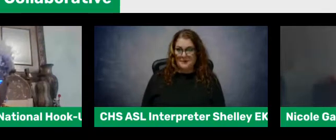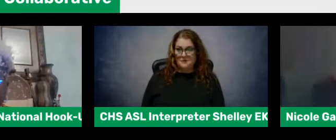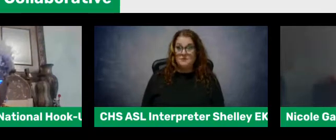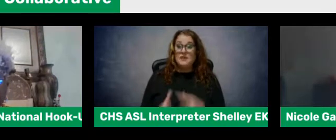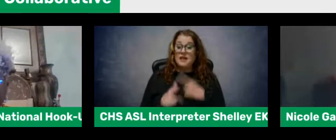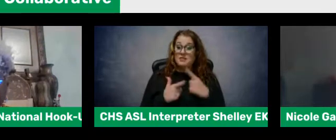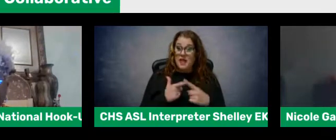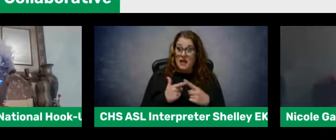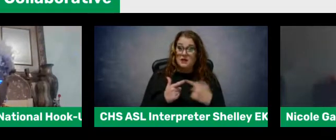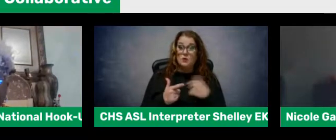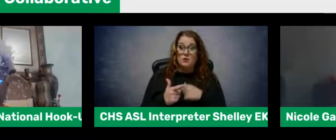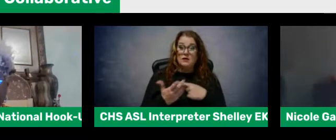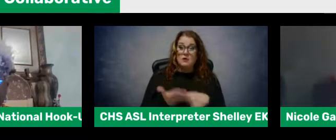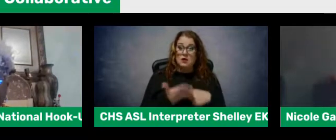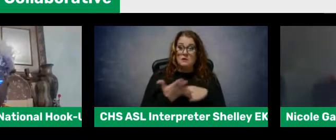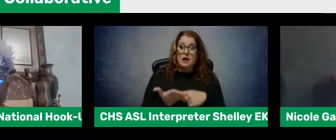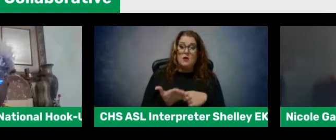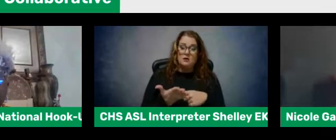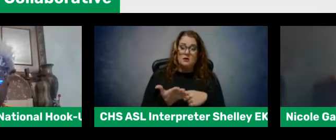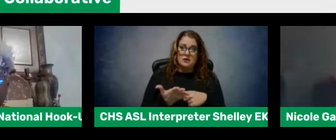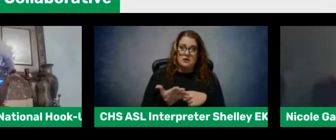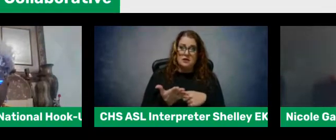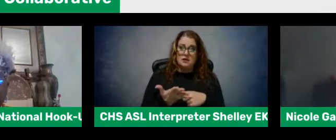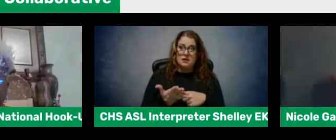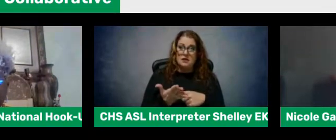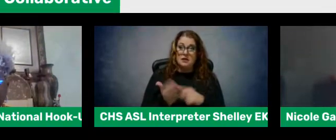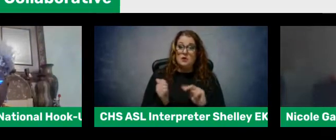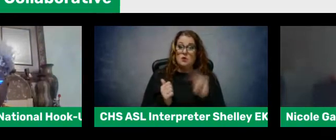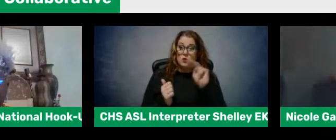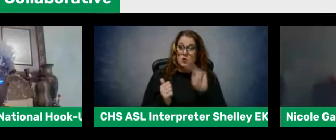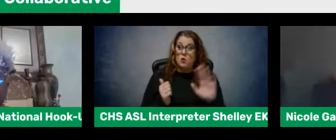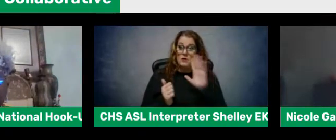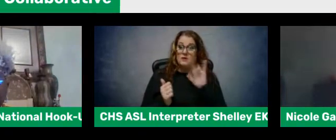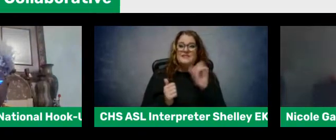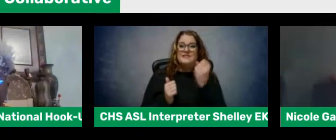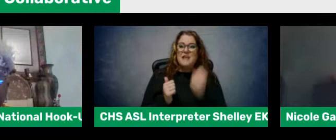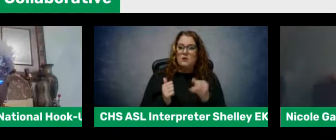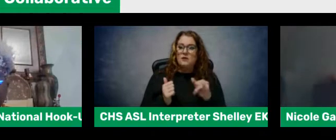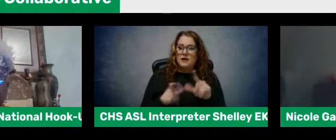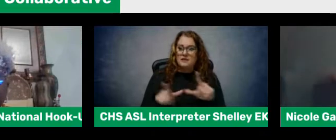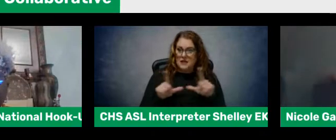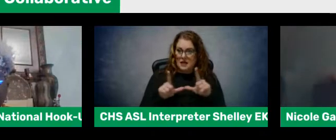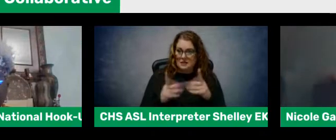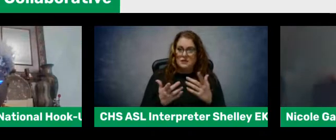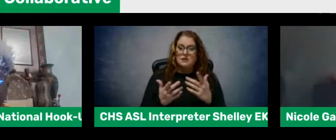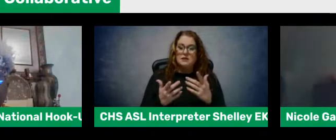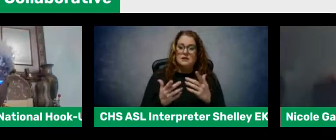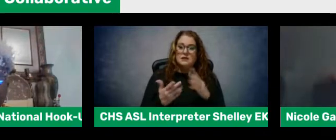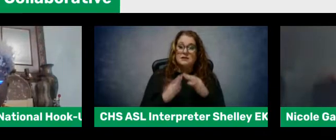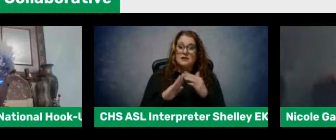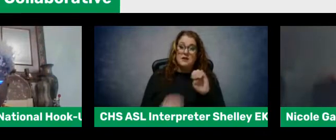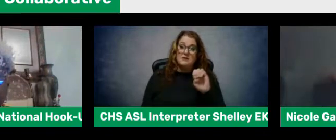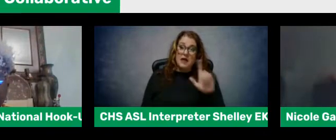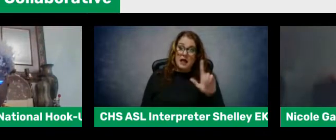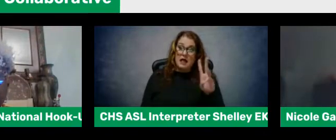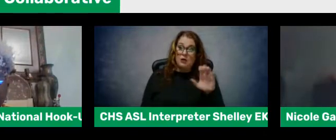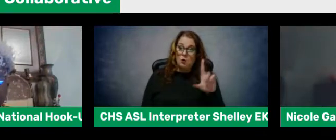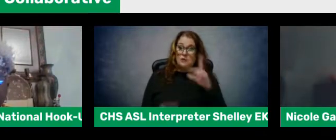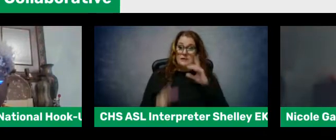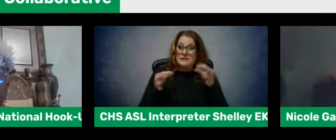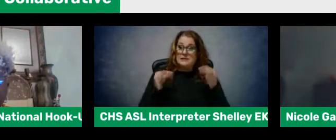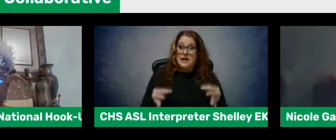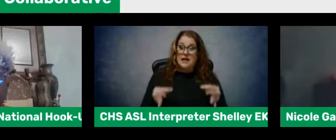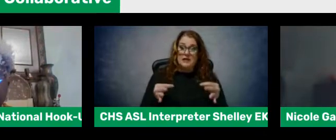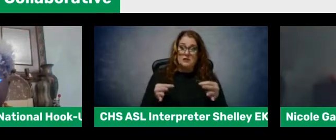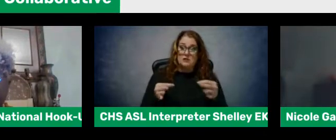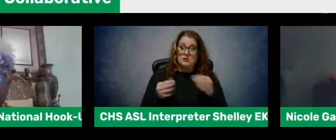Then we talk about south of this site, the City of Elwood decided to